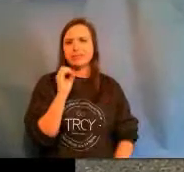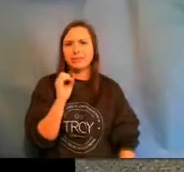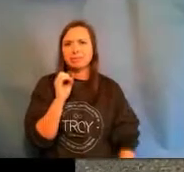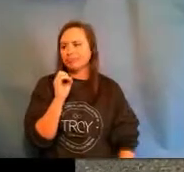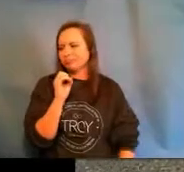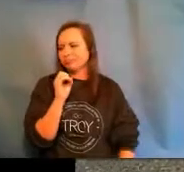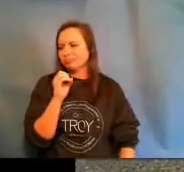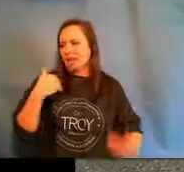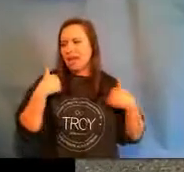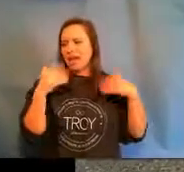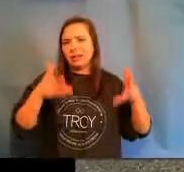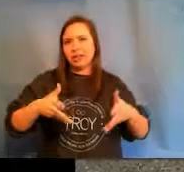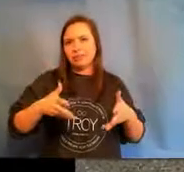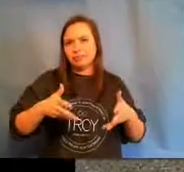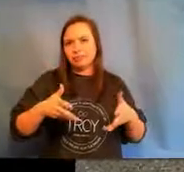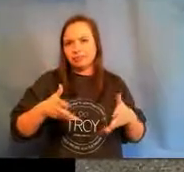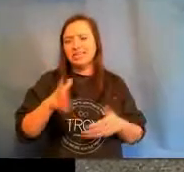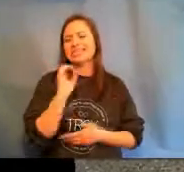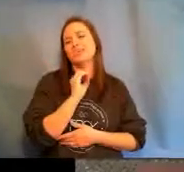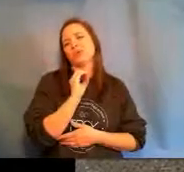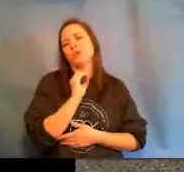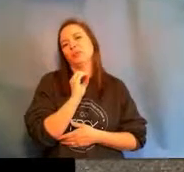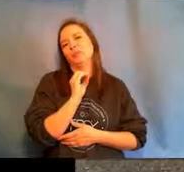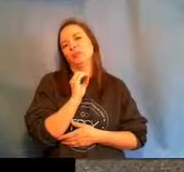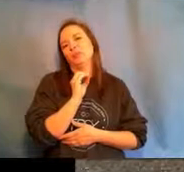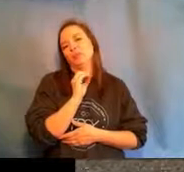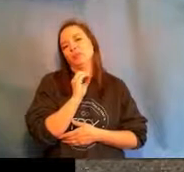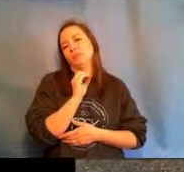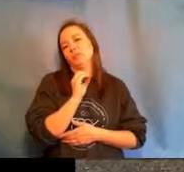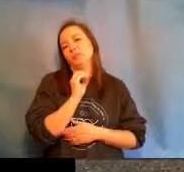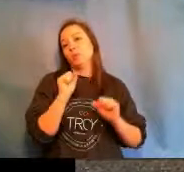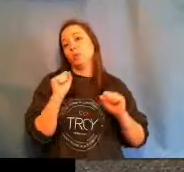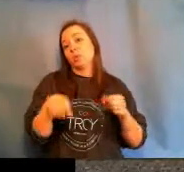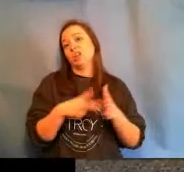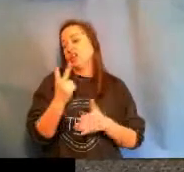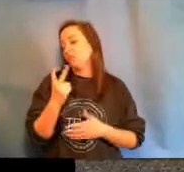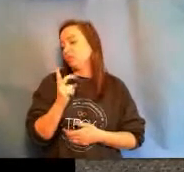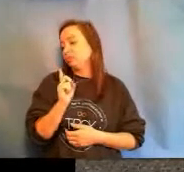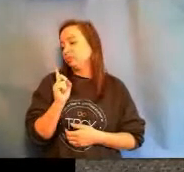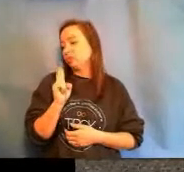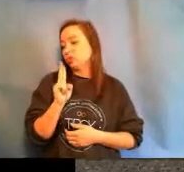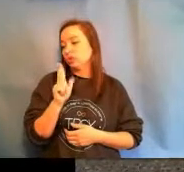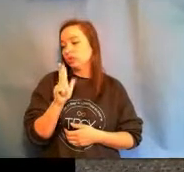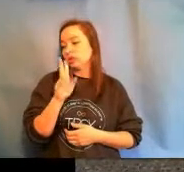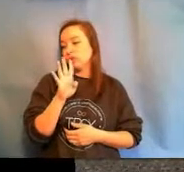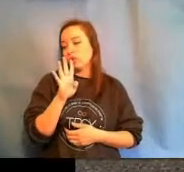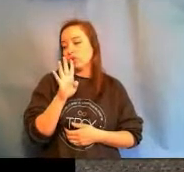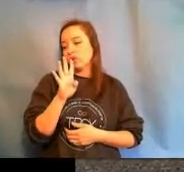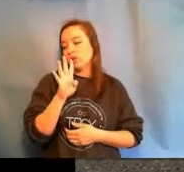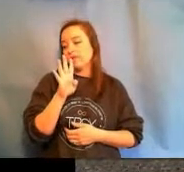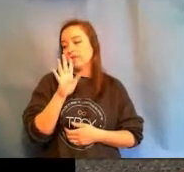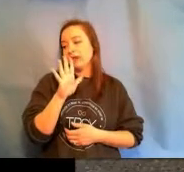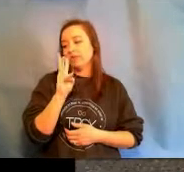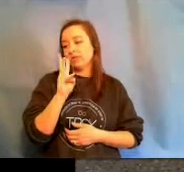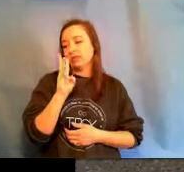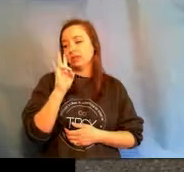0. So how many does she have left? 0. We could double check with our circles. 1, 2, 3,